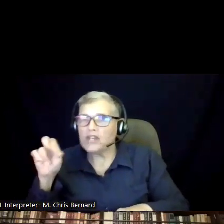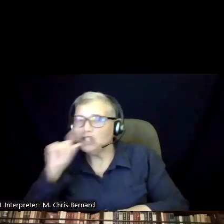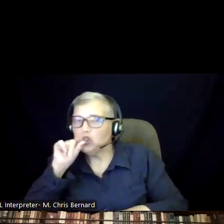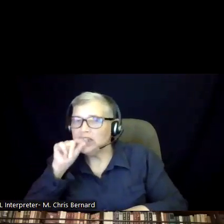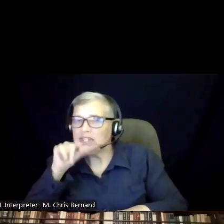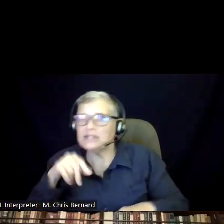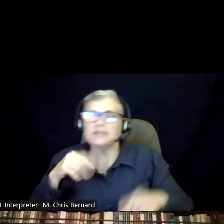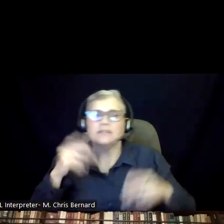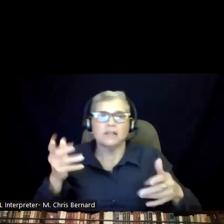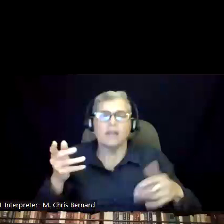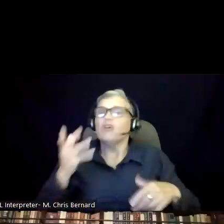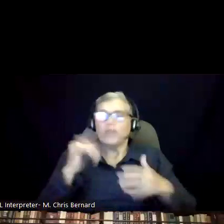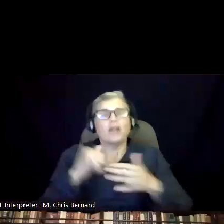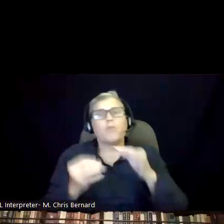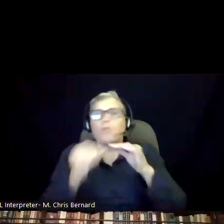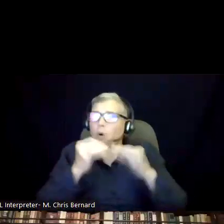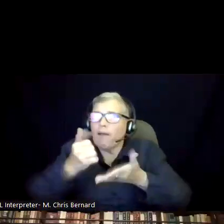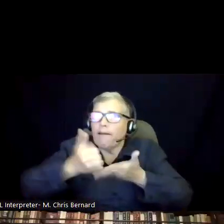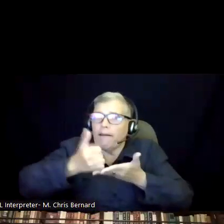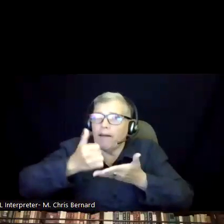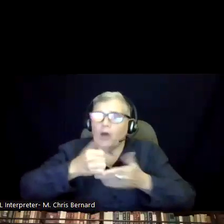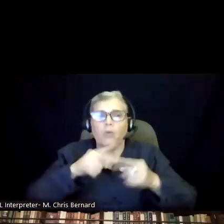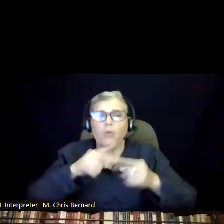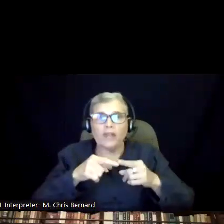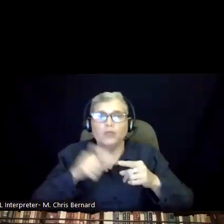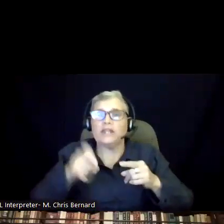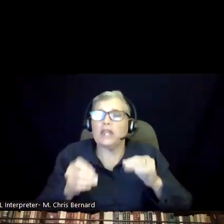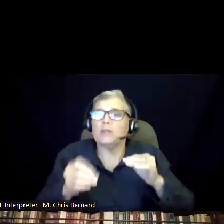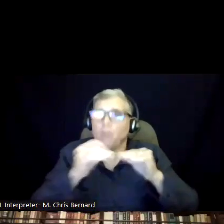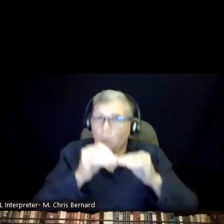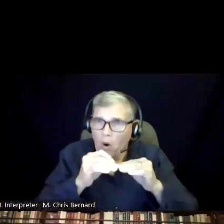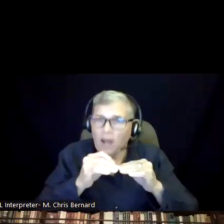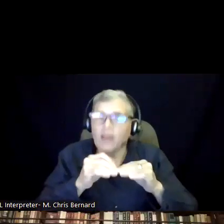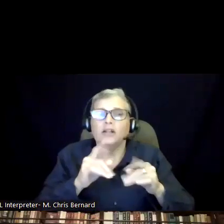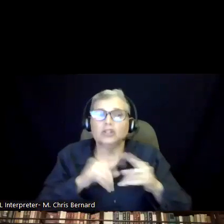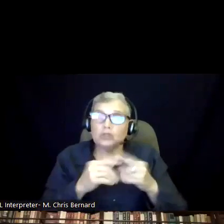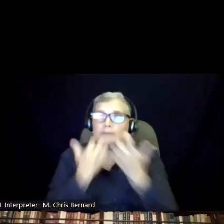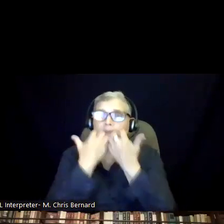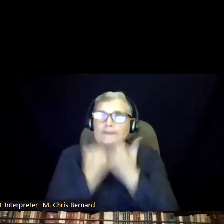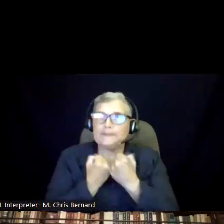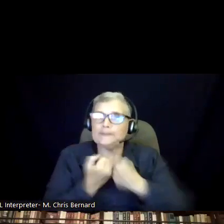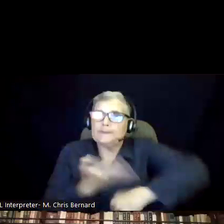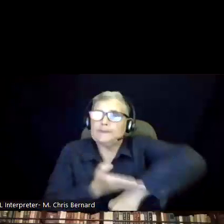more help when we always need more help to do the good work of conservation.